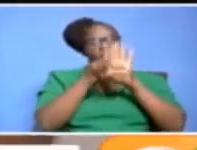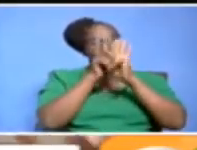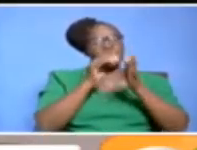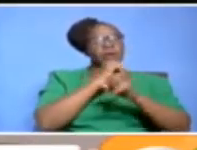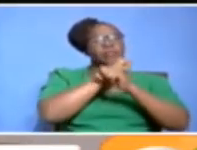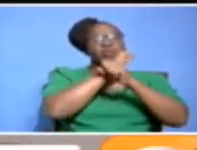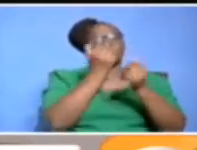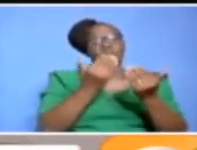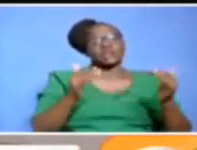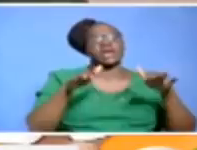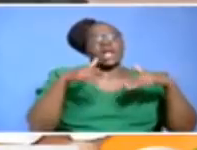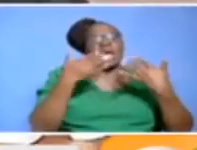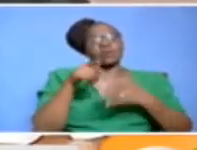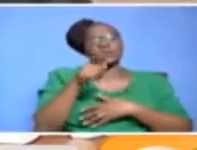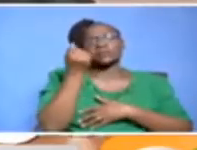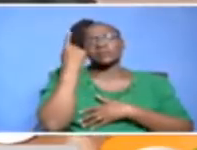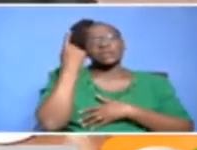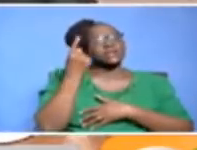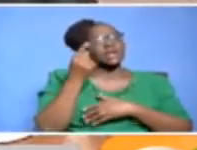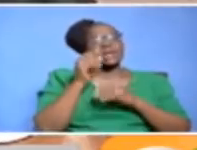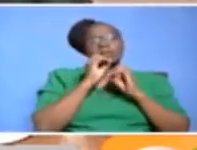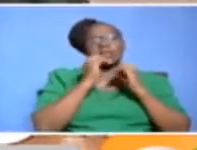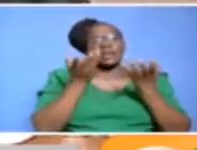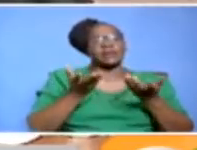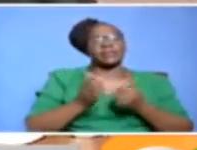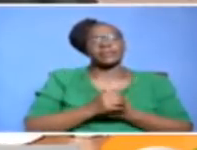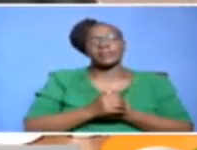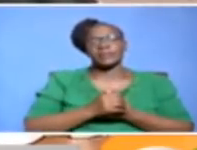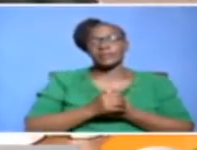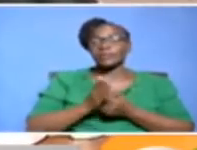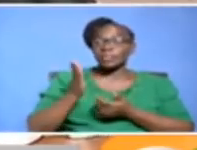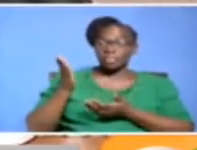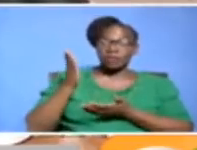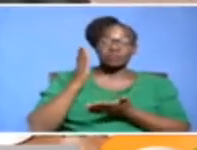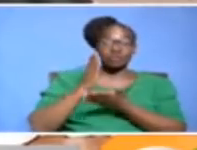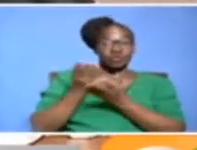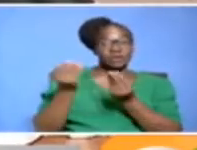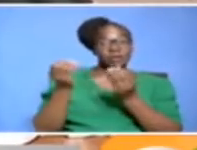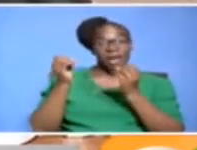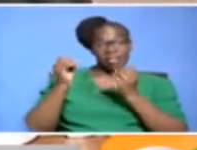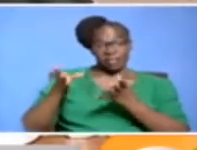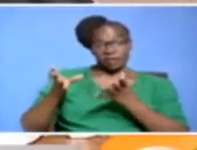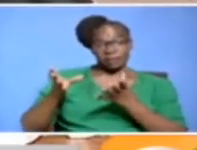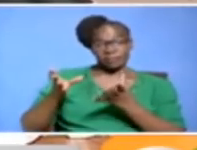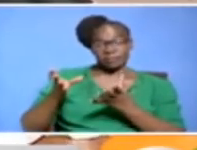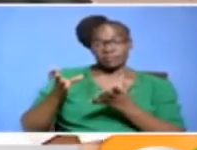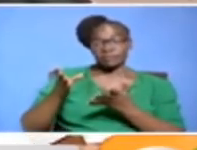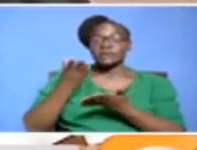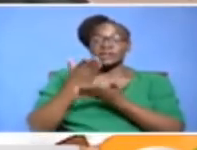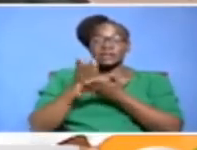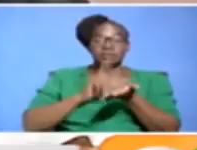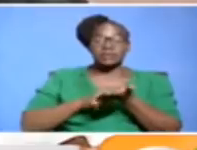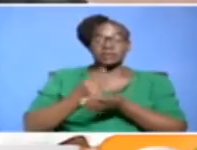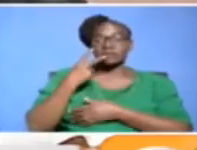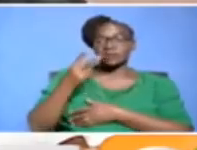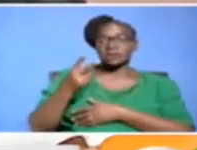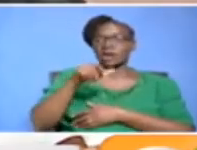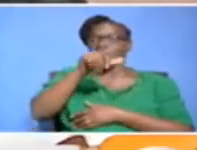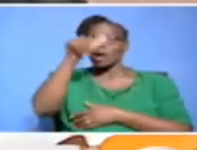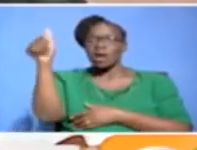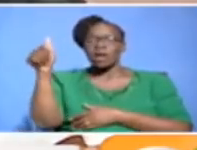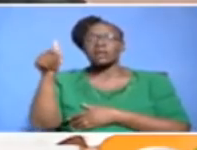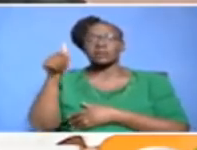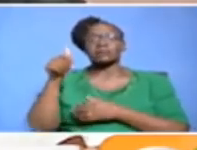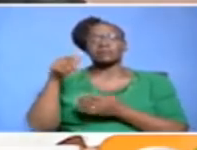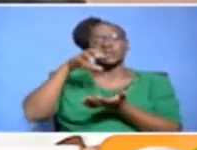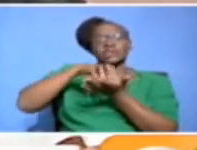doesn't know what it means to be a kid? It's really tough because one, you find that there are other issues that you're